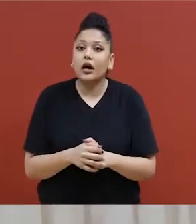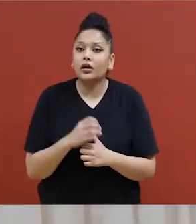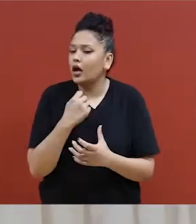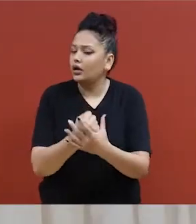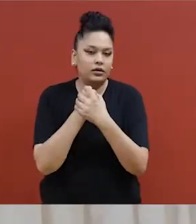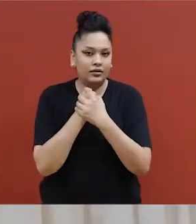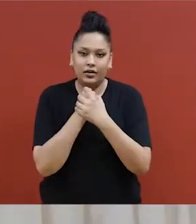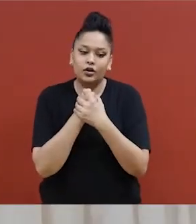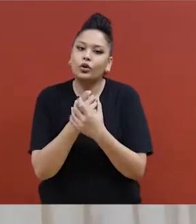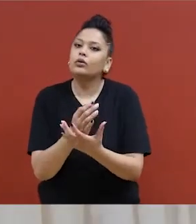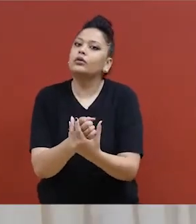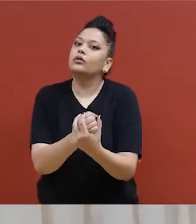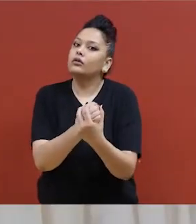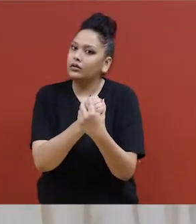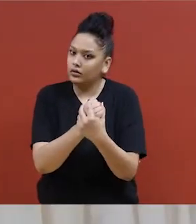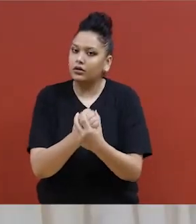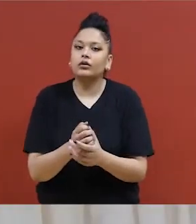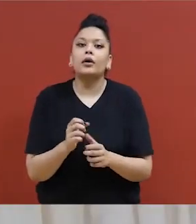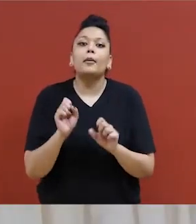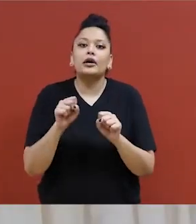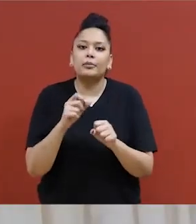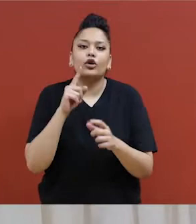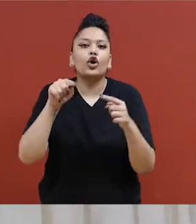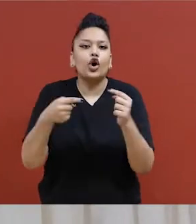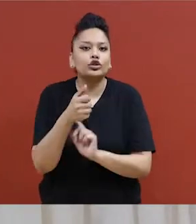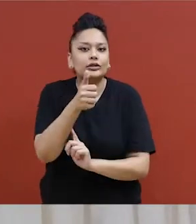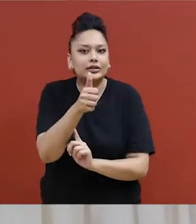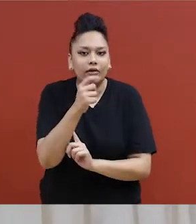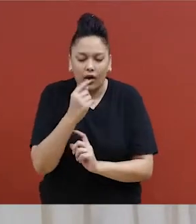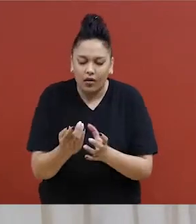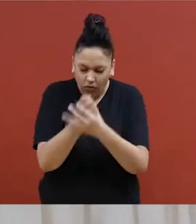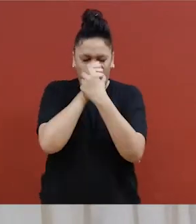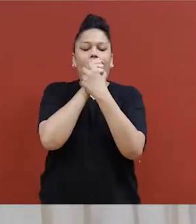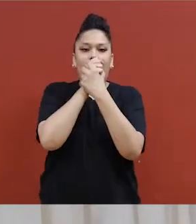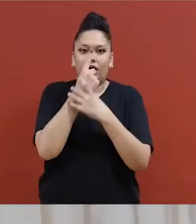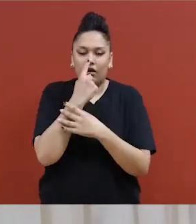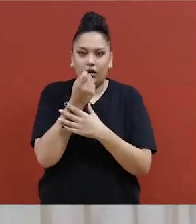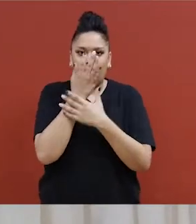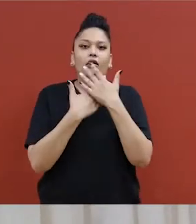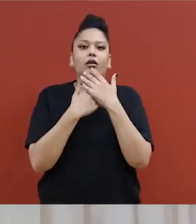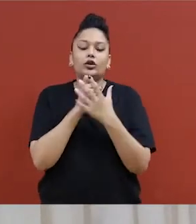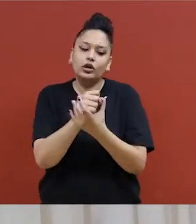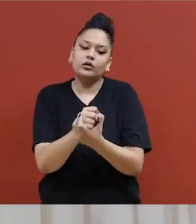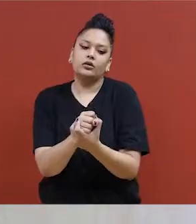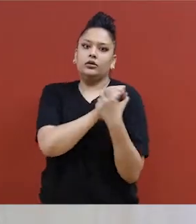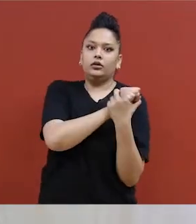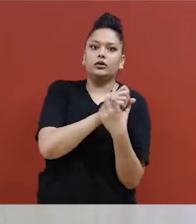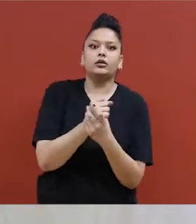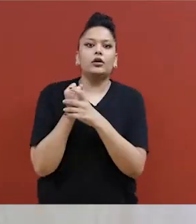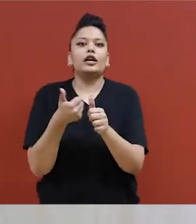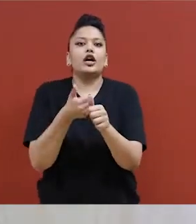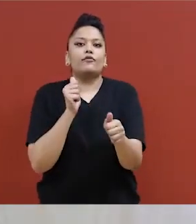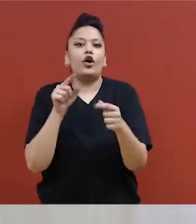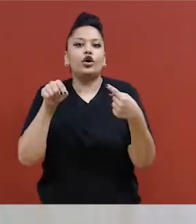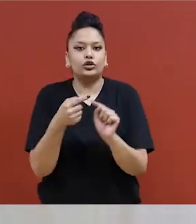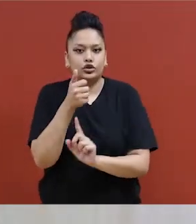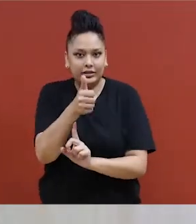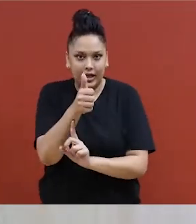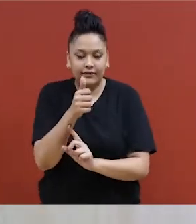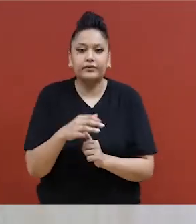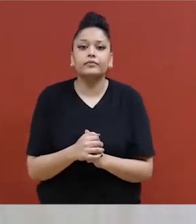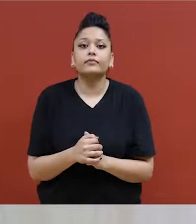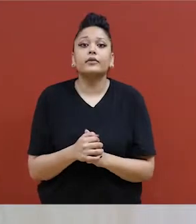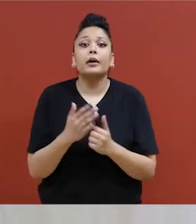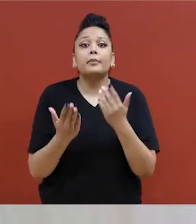come into your face. Easy to give ourselves a bloody nose in that situation. Perhaps I work with